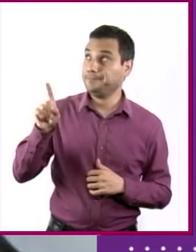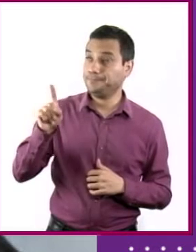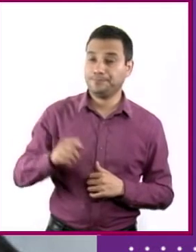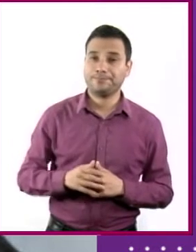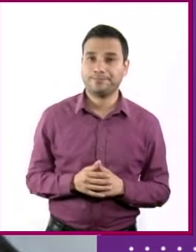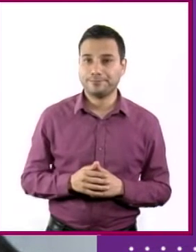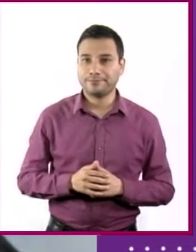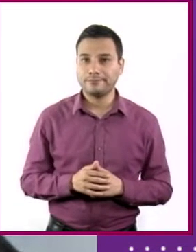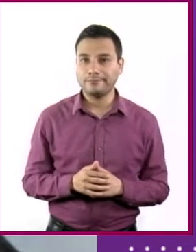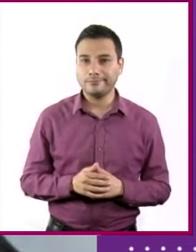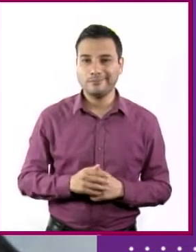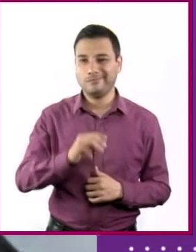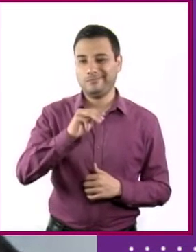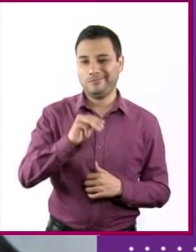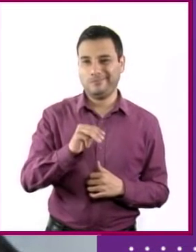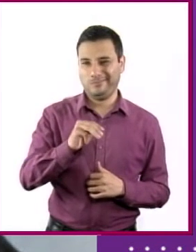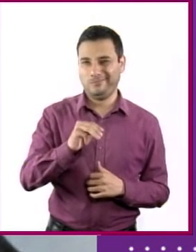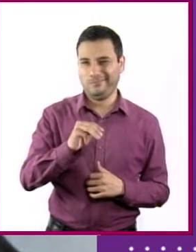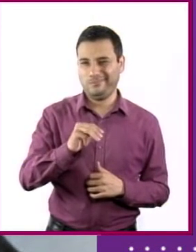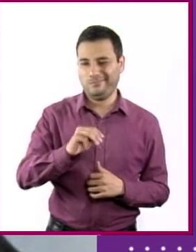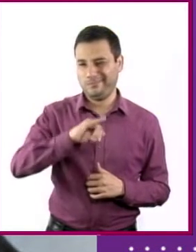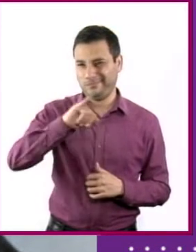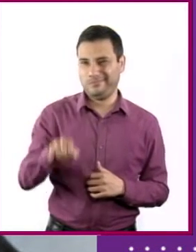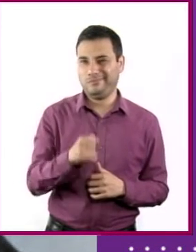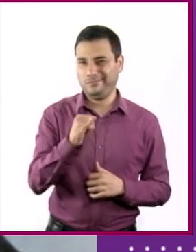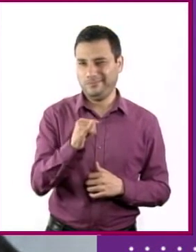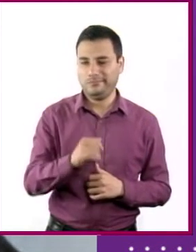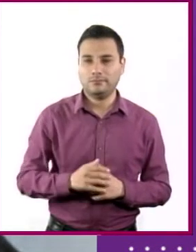And this is about Michael Jackson.